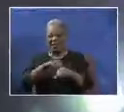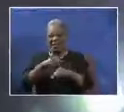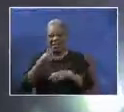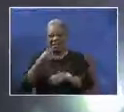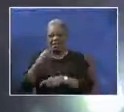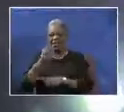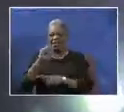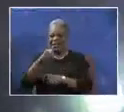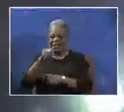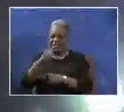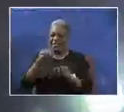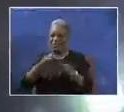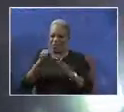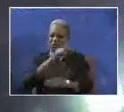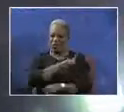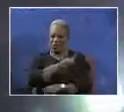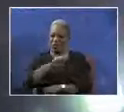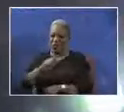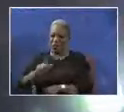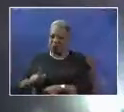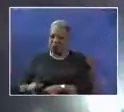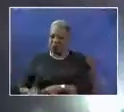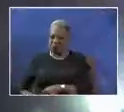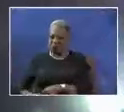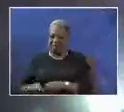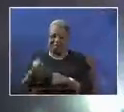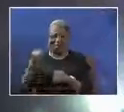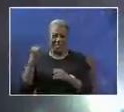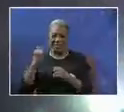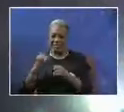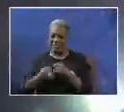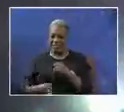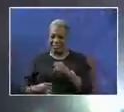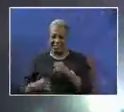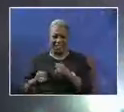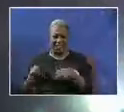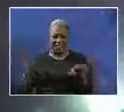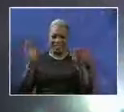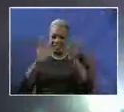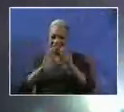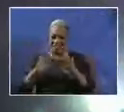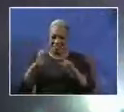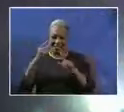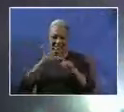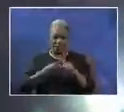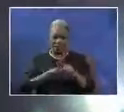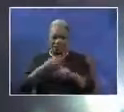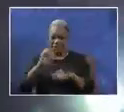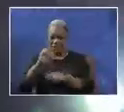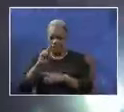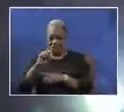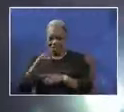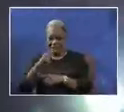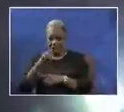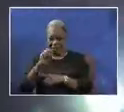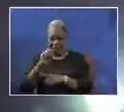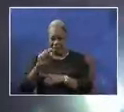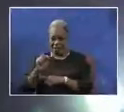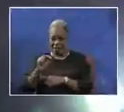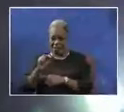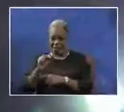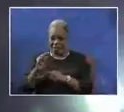is the last Sunday in August. And so fall is getting ready to begin.